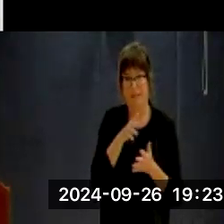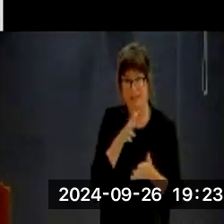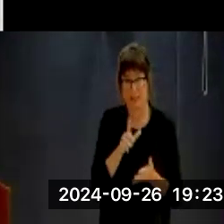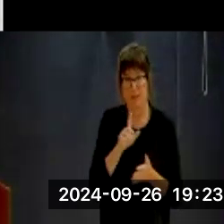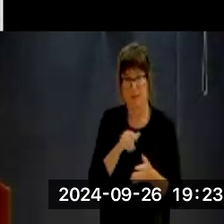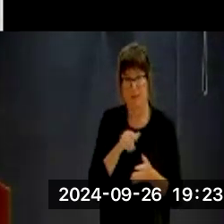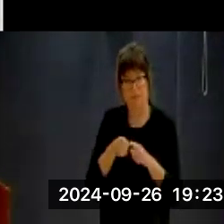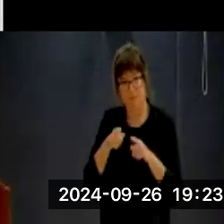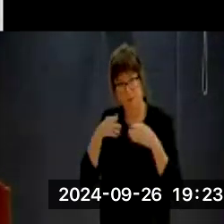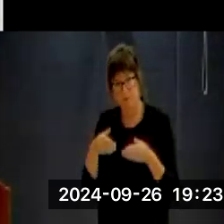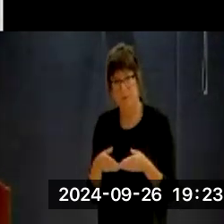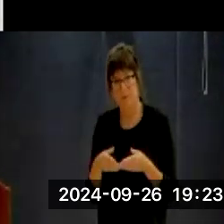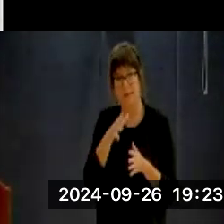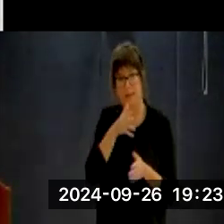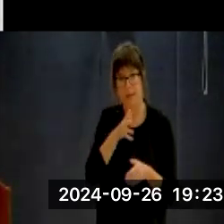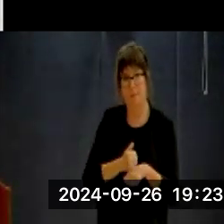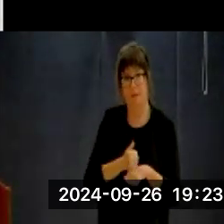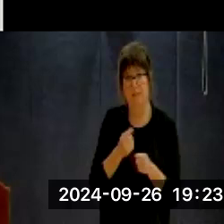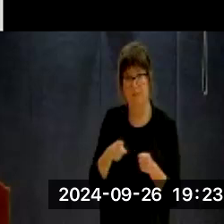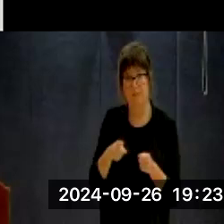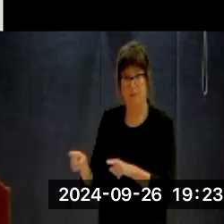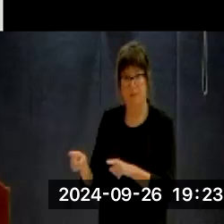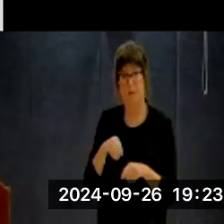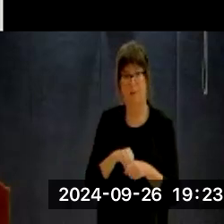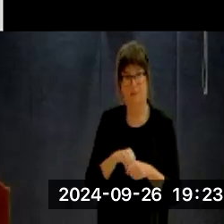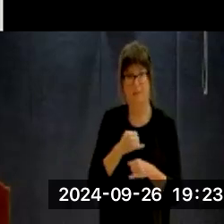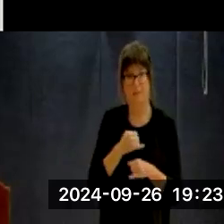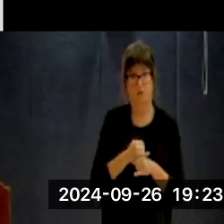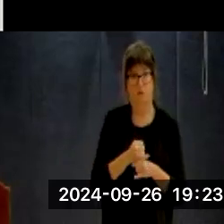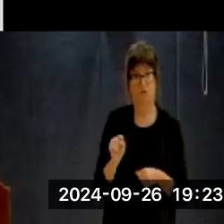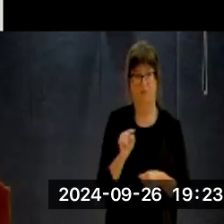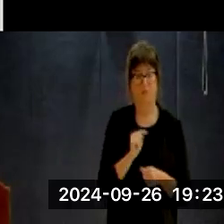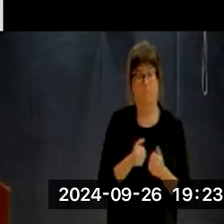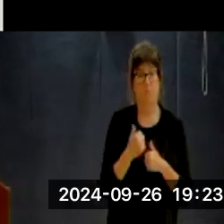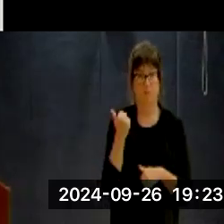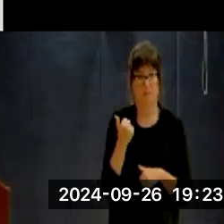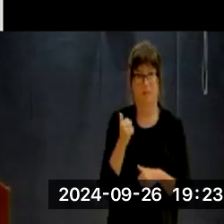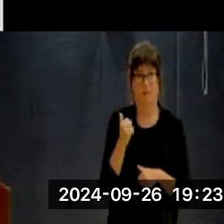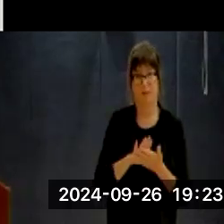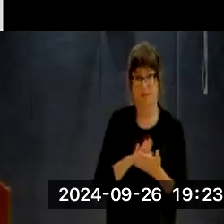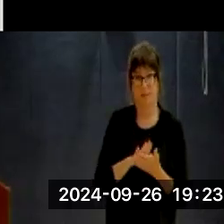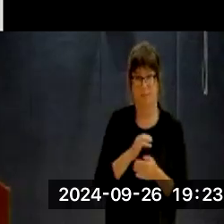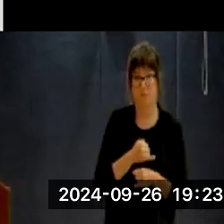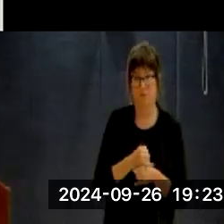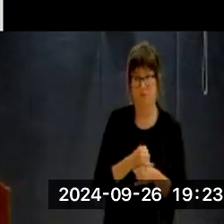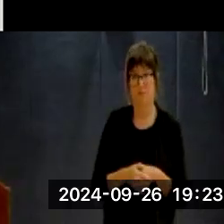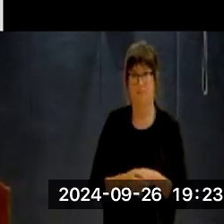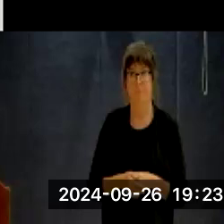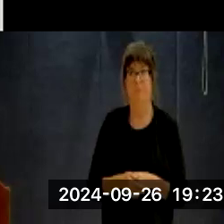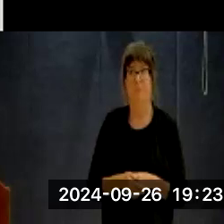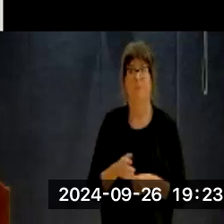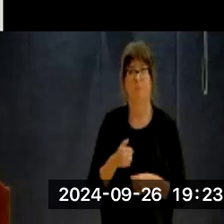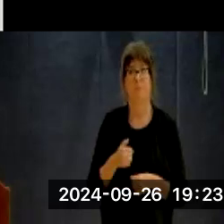on hate-based phenomena within institutions, primarily academic. I've also